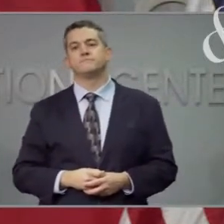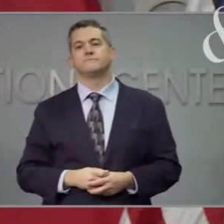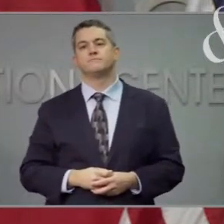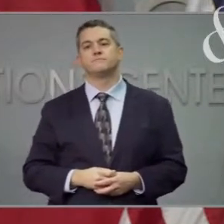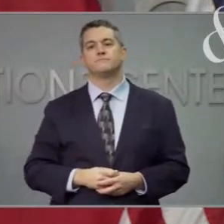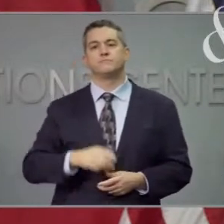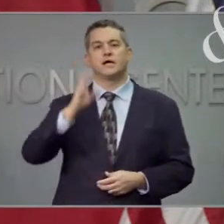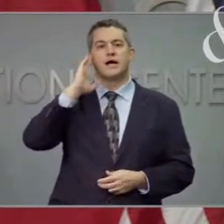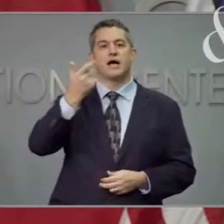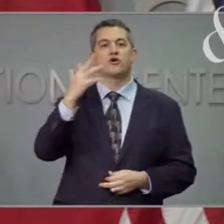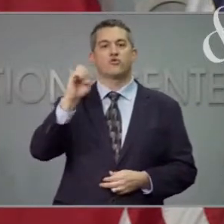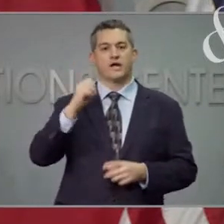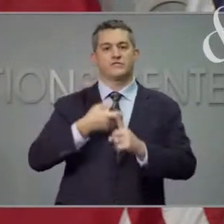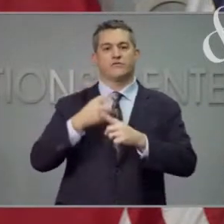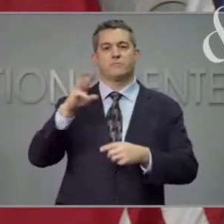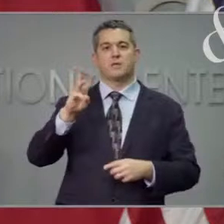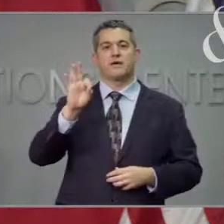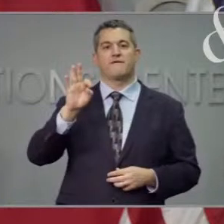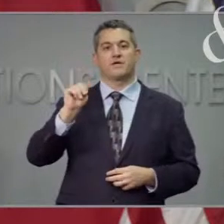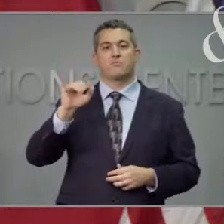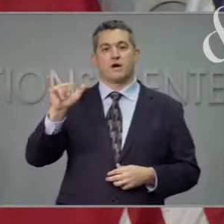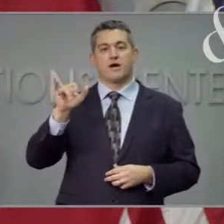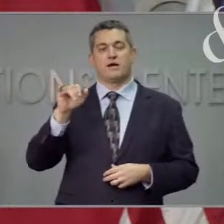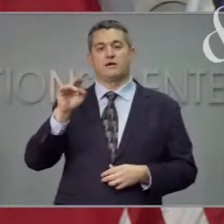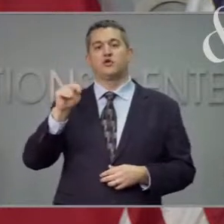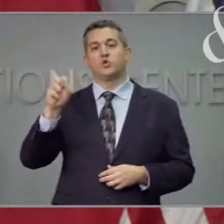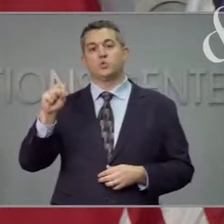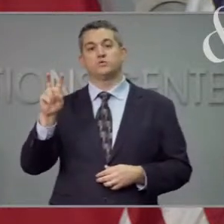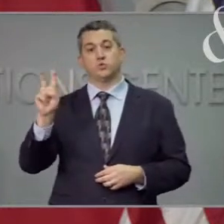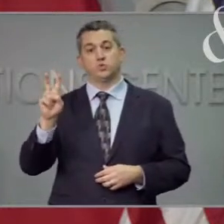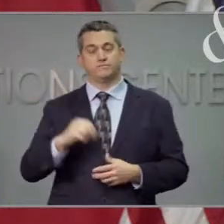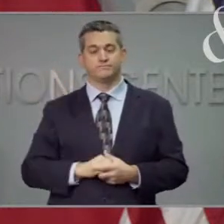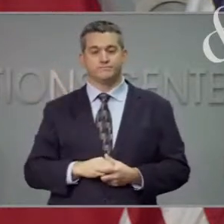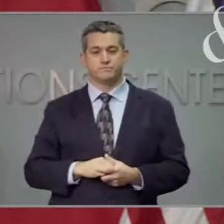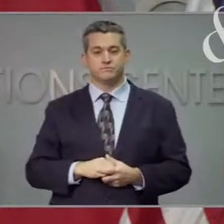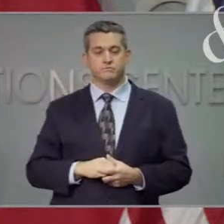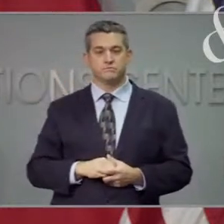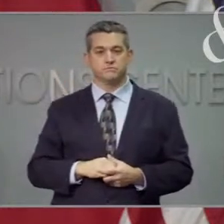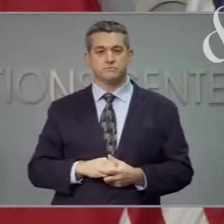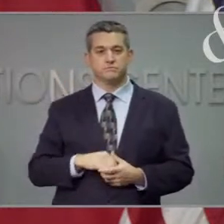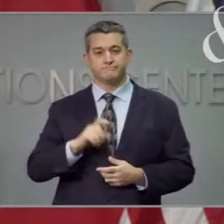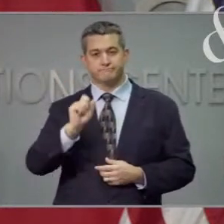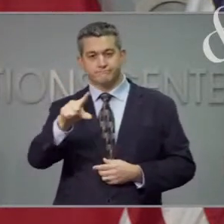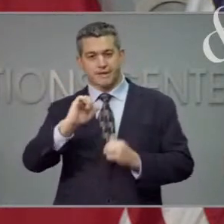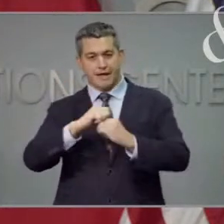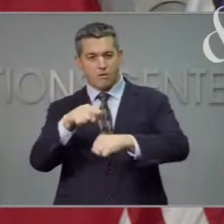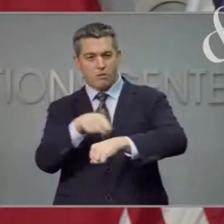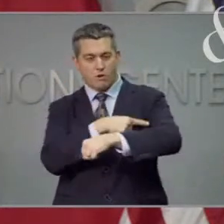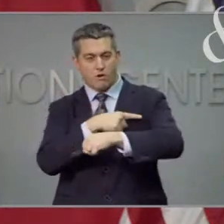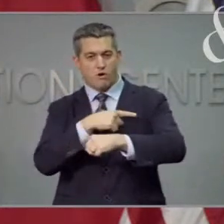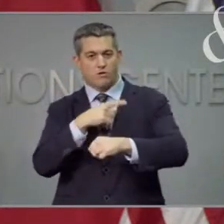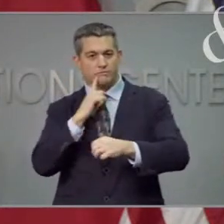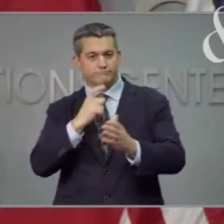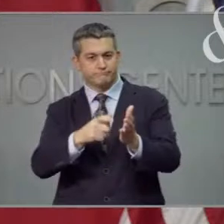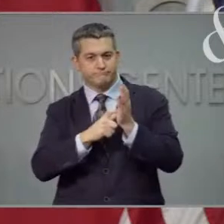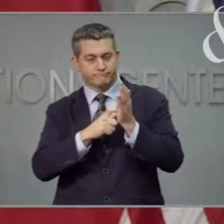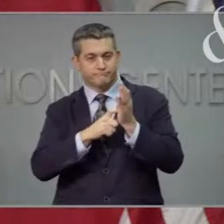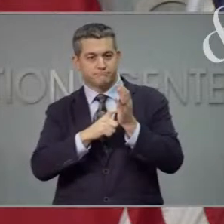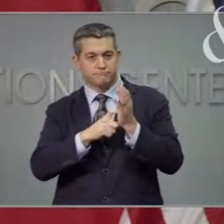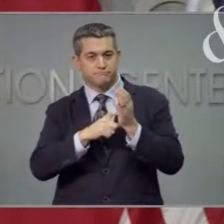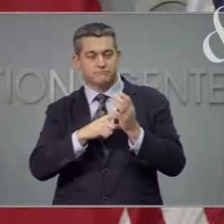Hey, this is Grace Holland with WFMY News 2. How long is it going to take for ballots that